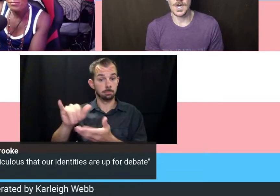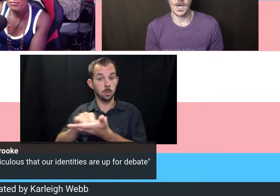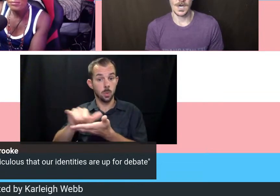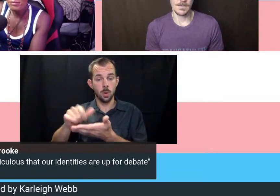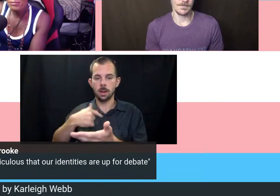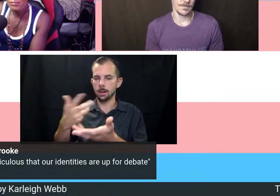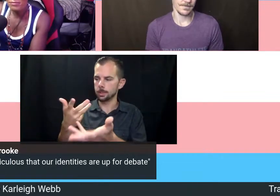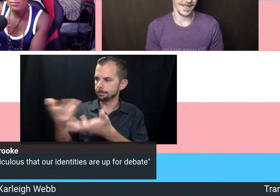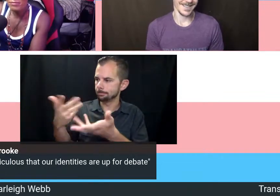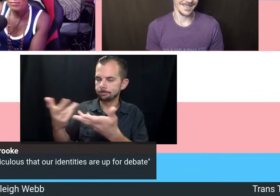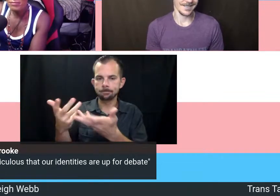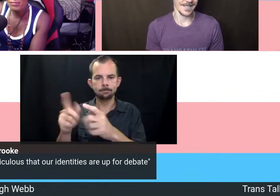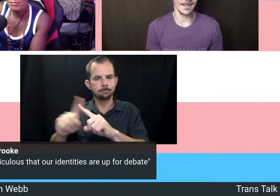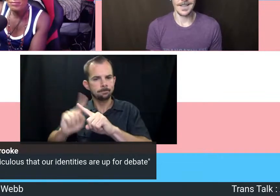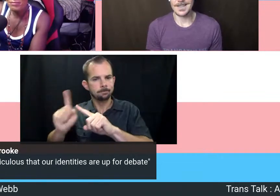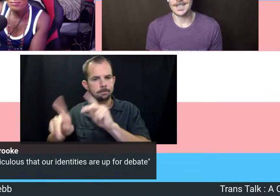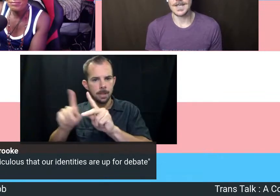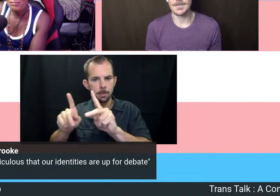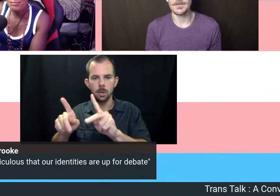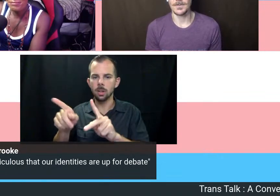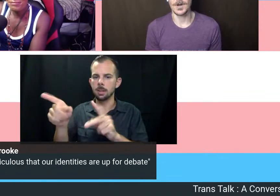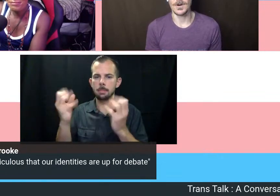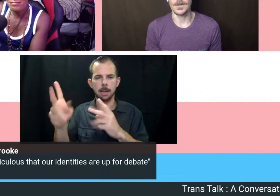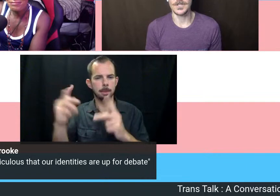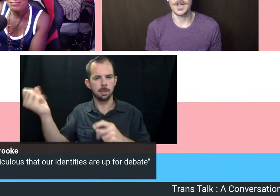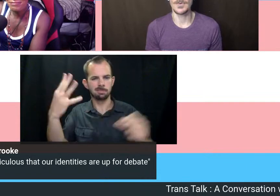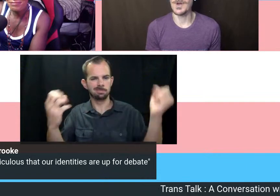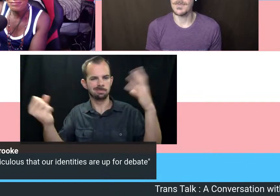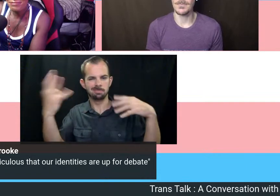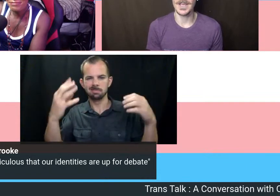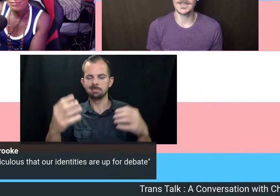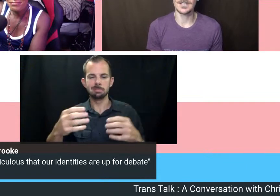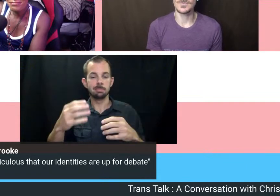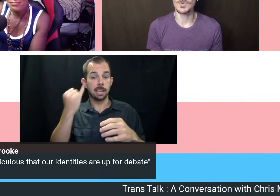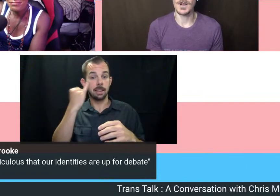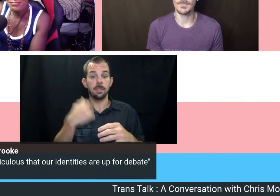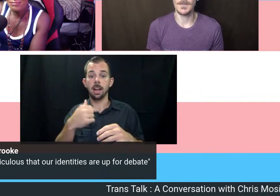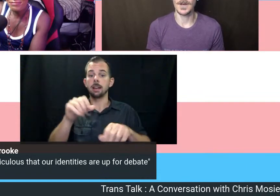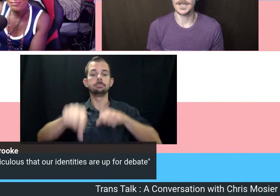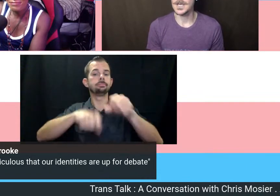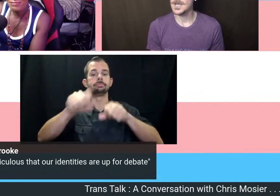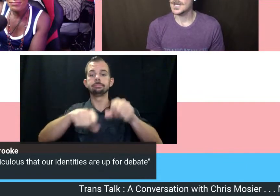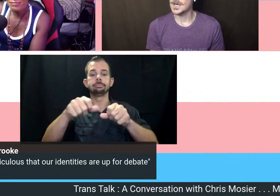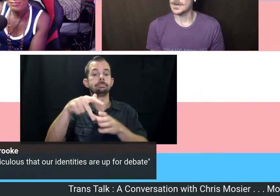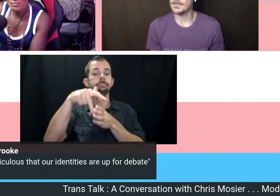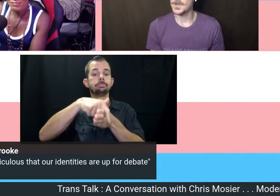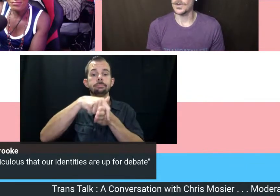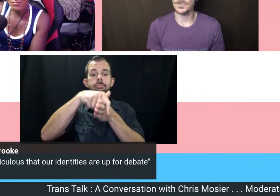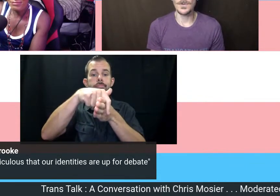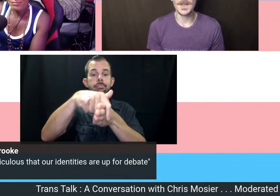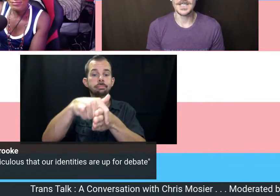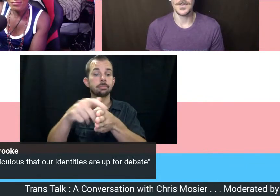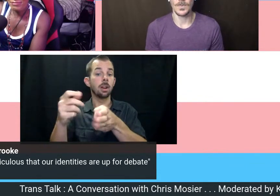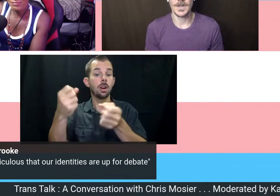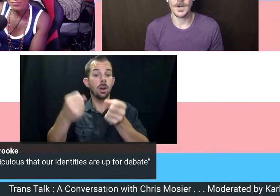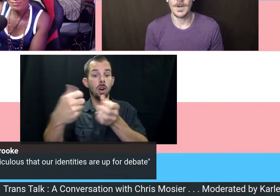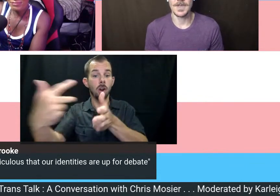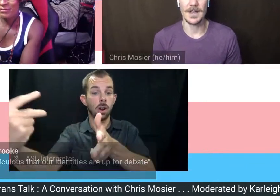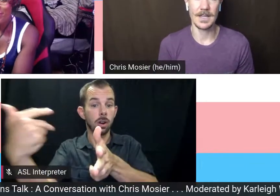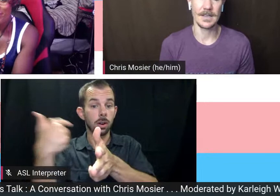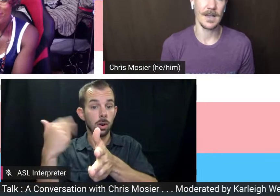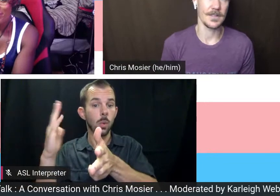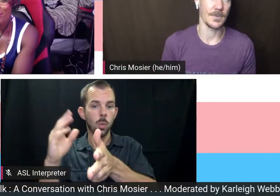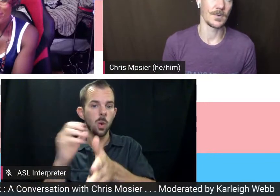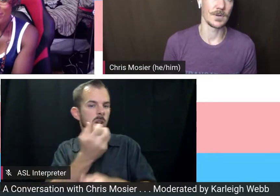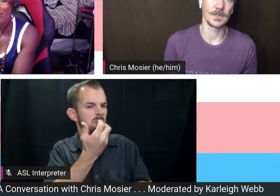people like yelling things at me from cars. I would ride my bike, commute by bike, throw things out their window at